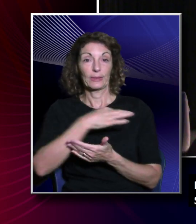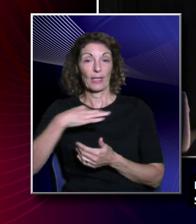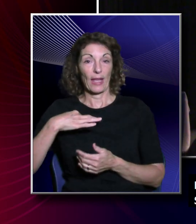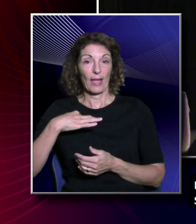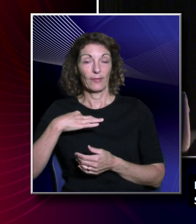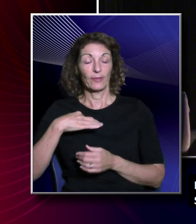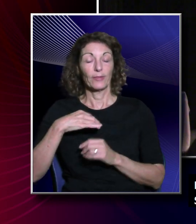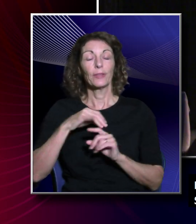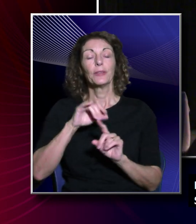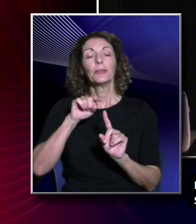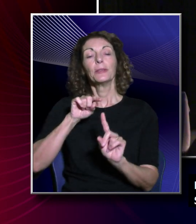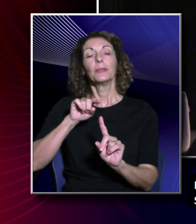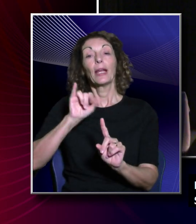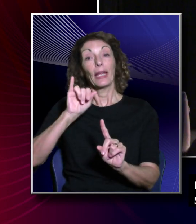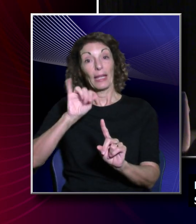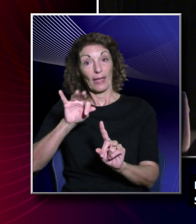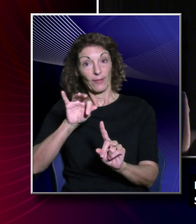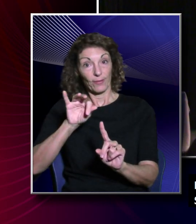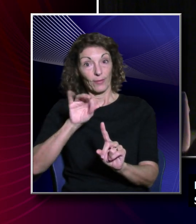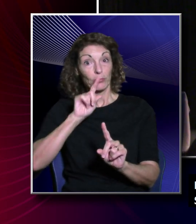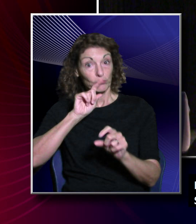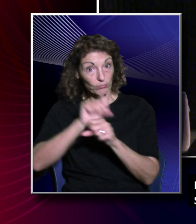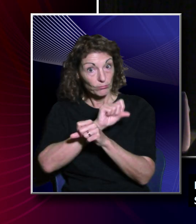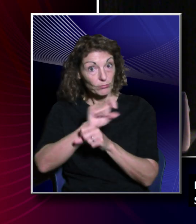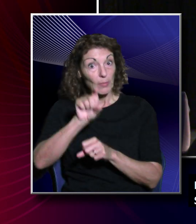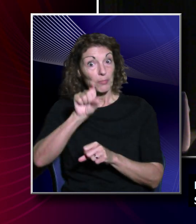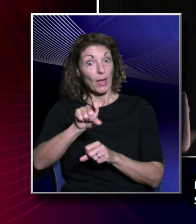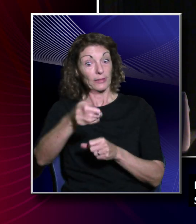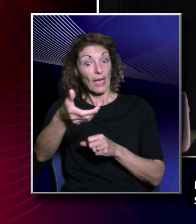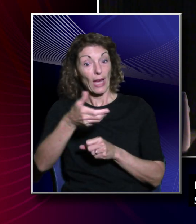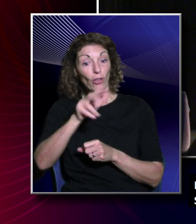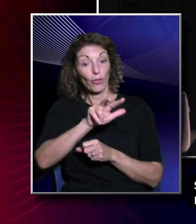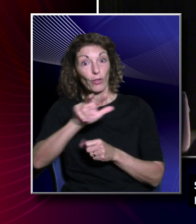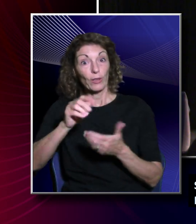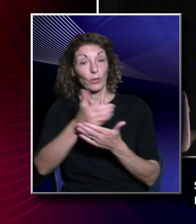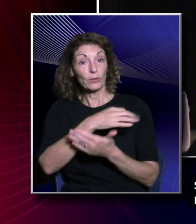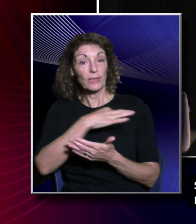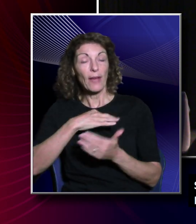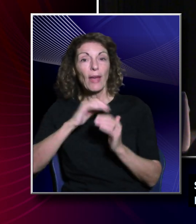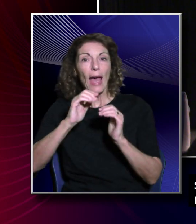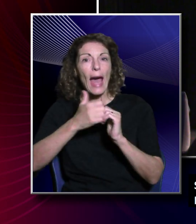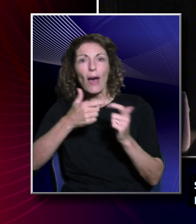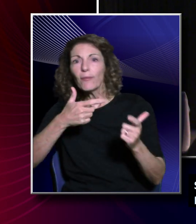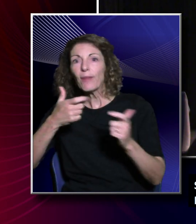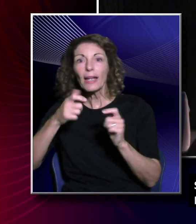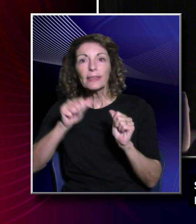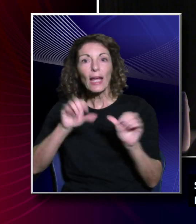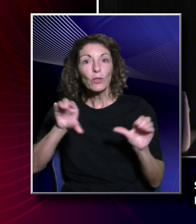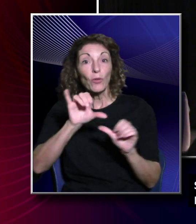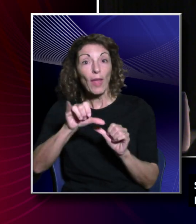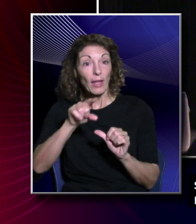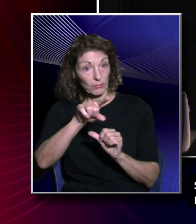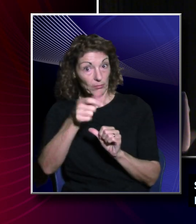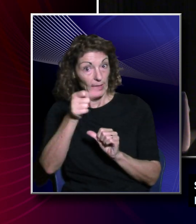If that were necessary, how soon could that happen? I know it takes time. Do you have any idea how long it would take?